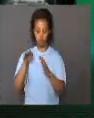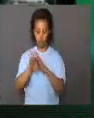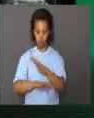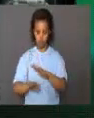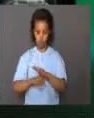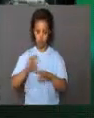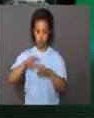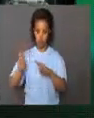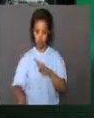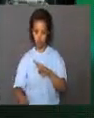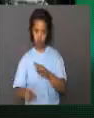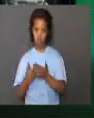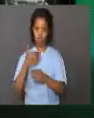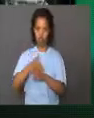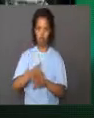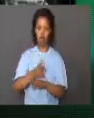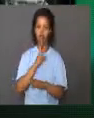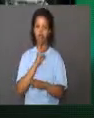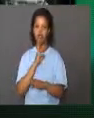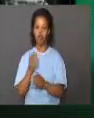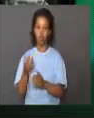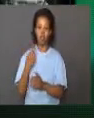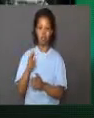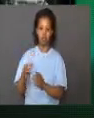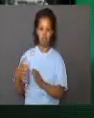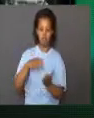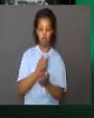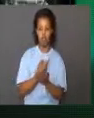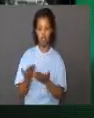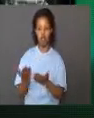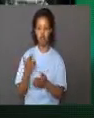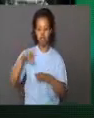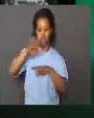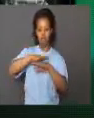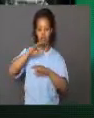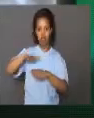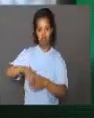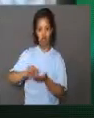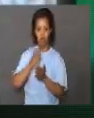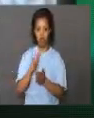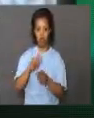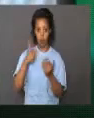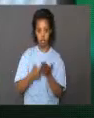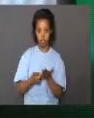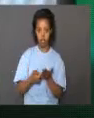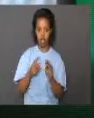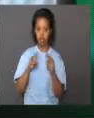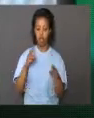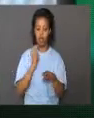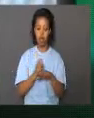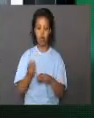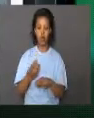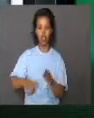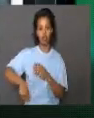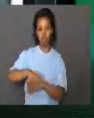An example of how centrifuges are used is to separate various plant